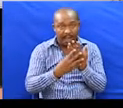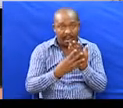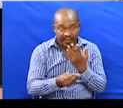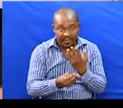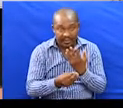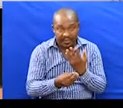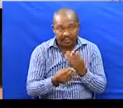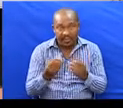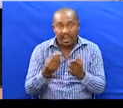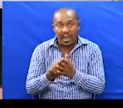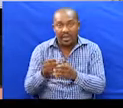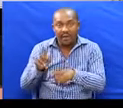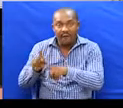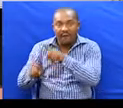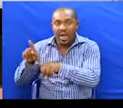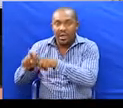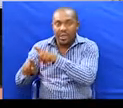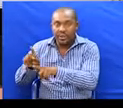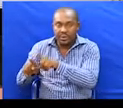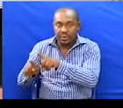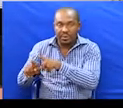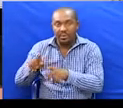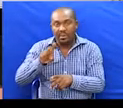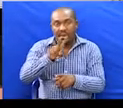and variation of characters